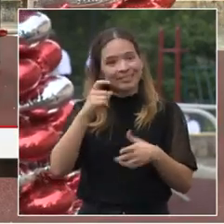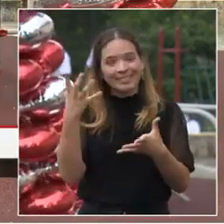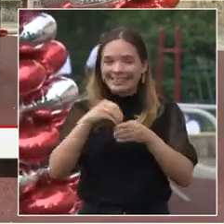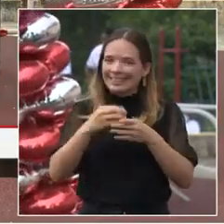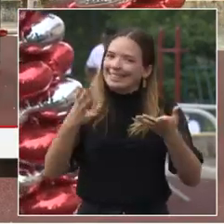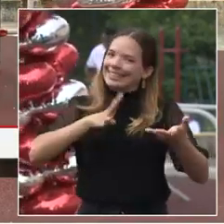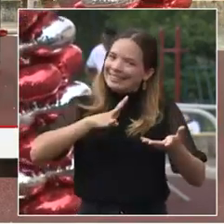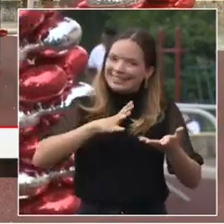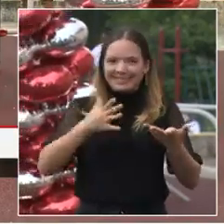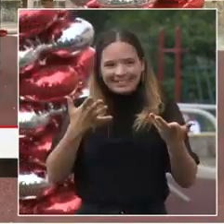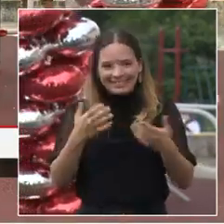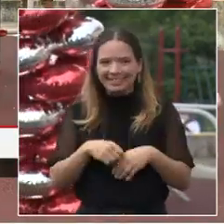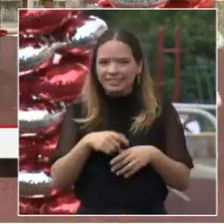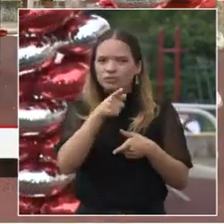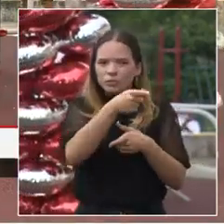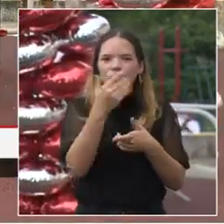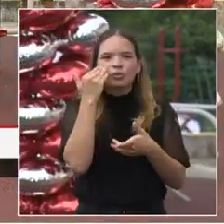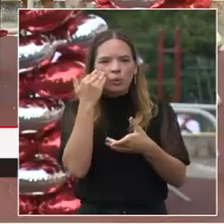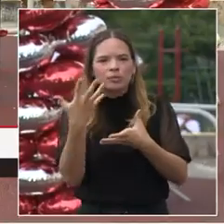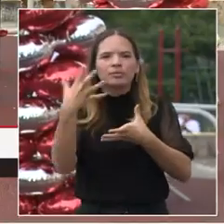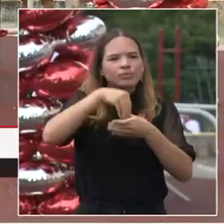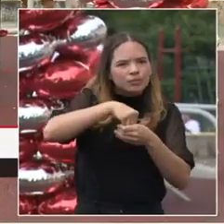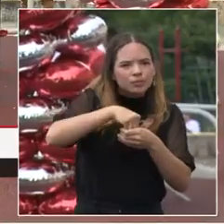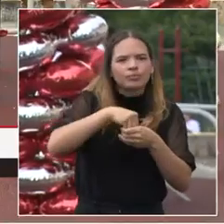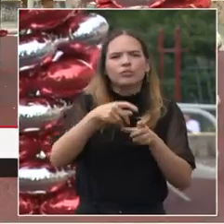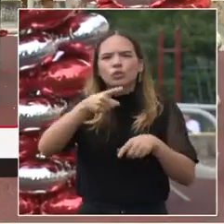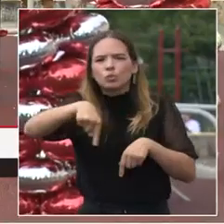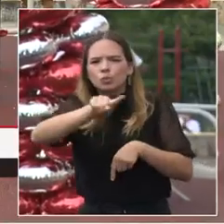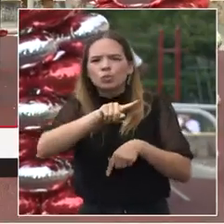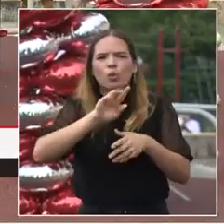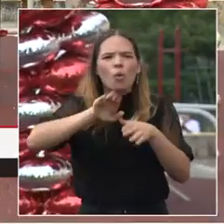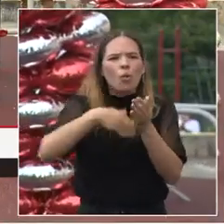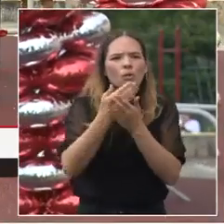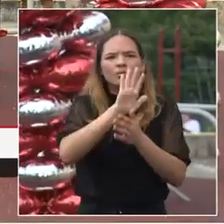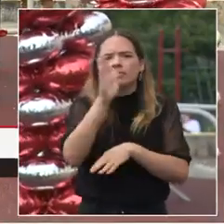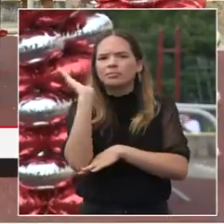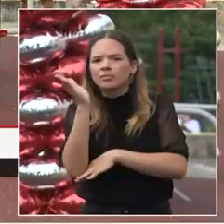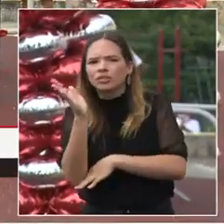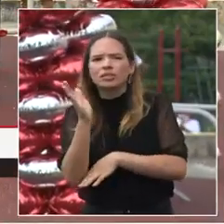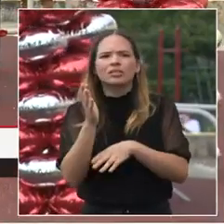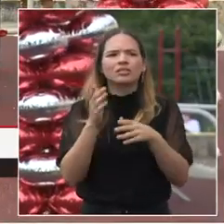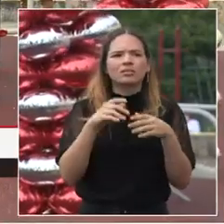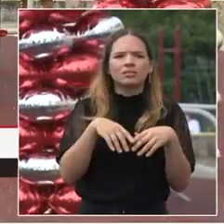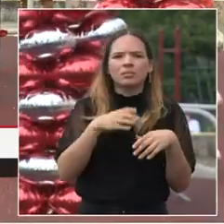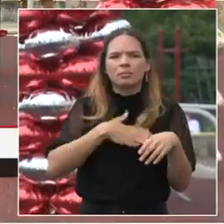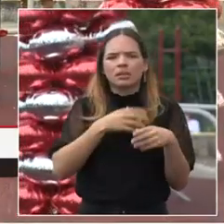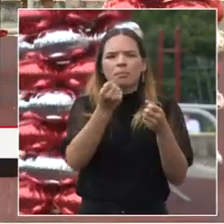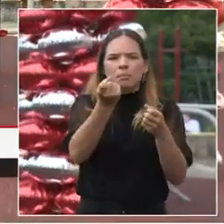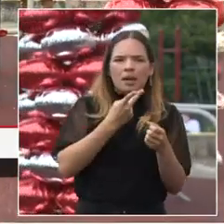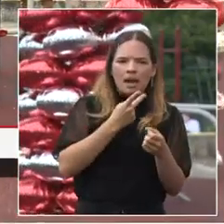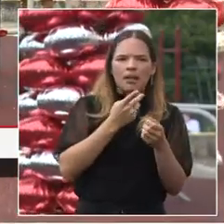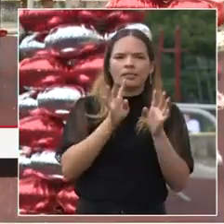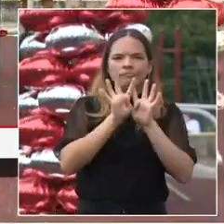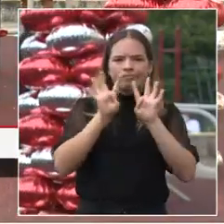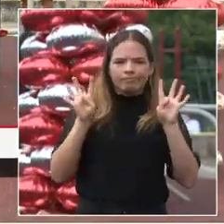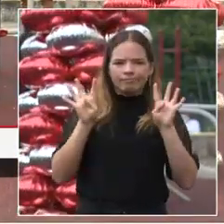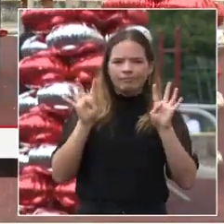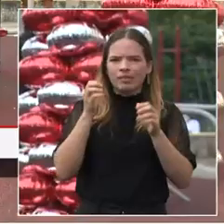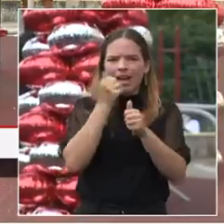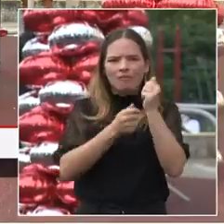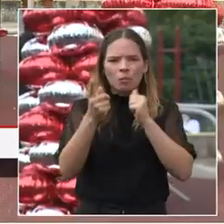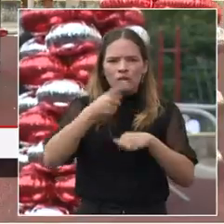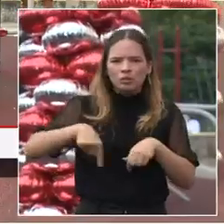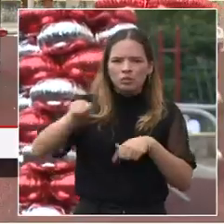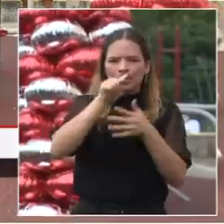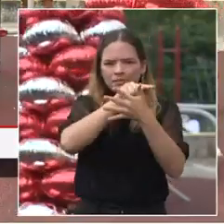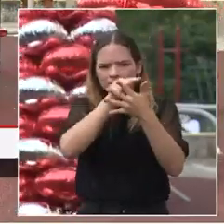familiar with the space. So at this time, we want to invite all of our speakers up, including Ms. Lassiter and the mayor and CEO Jenkins and the council members and Mr. Hampton. We'll cut